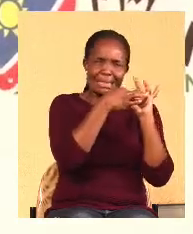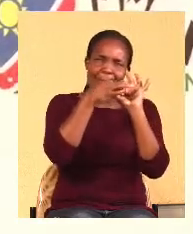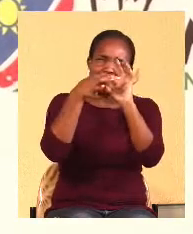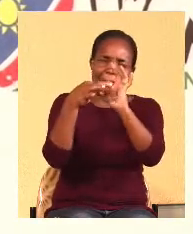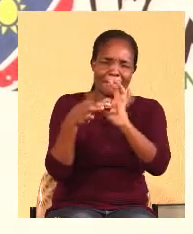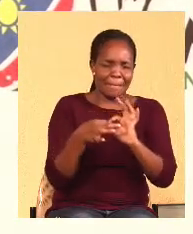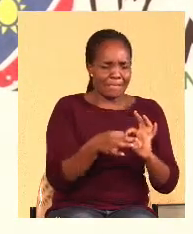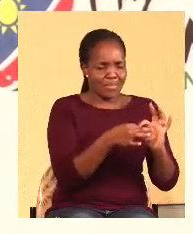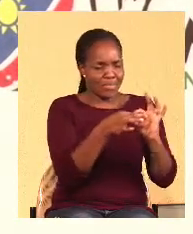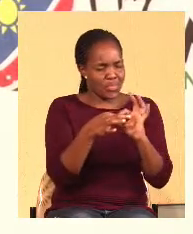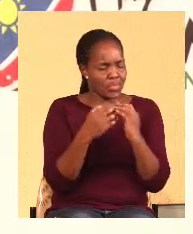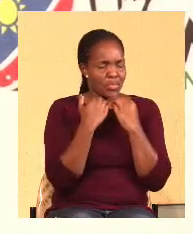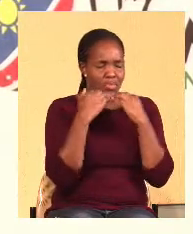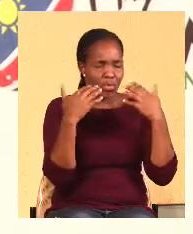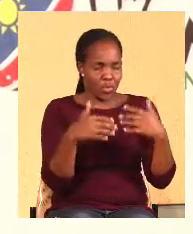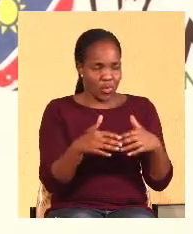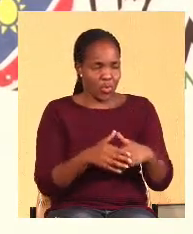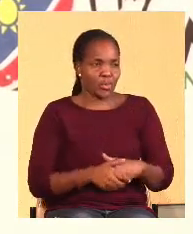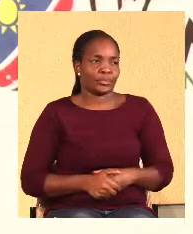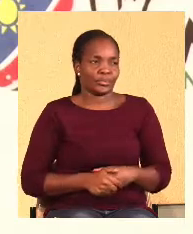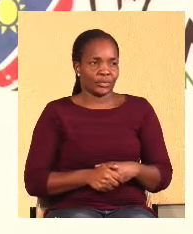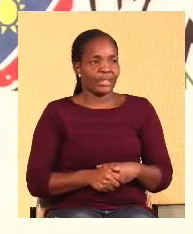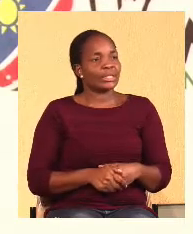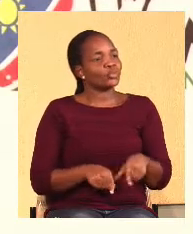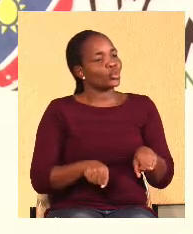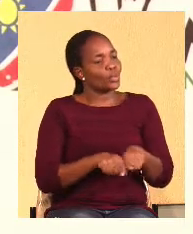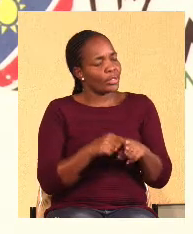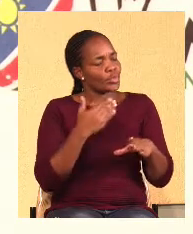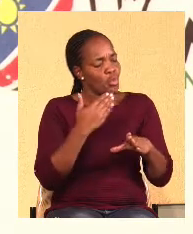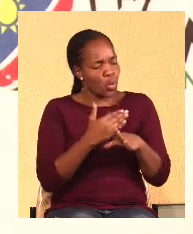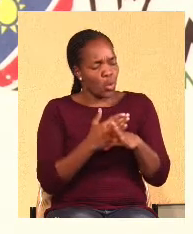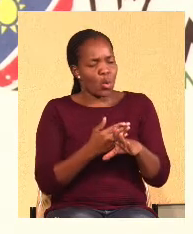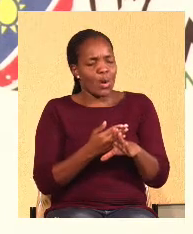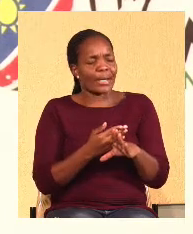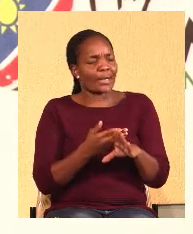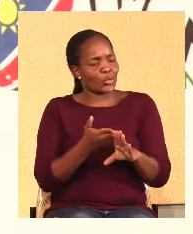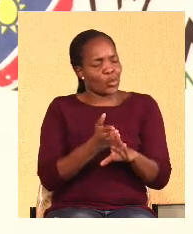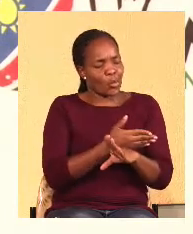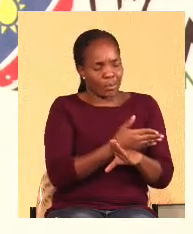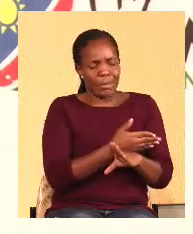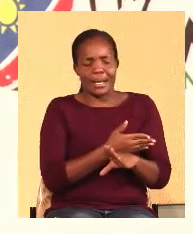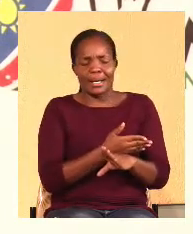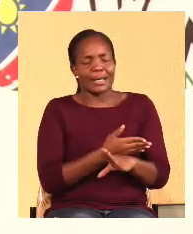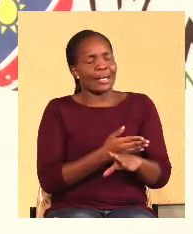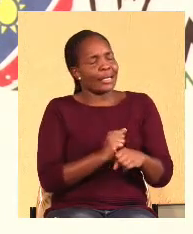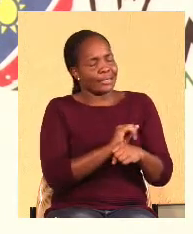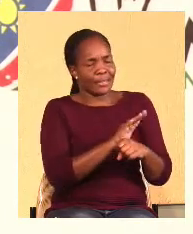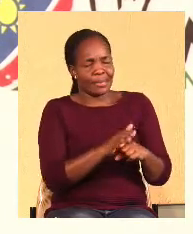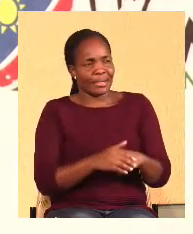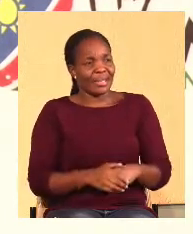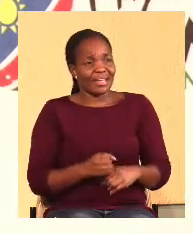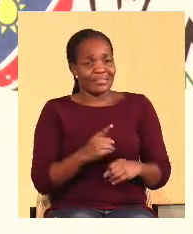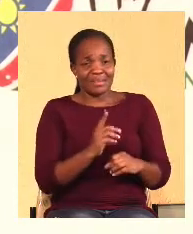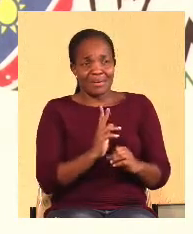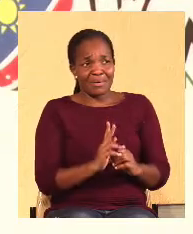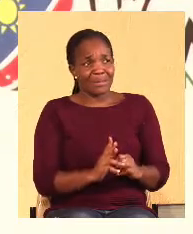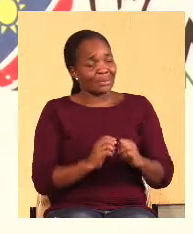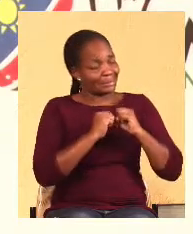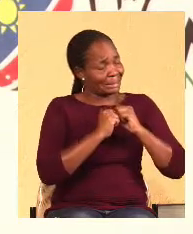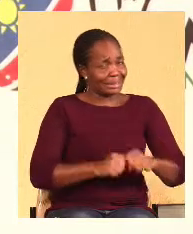part, and the law enforcement officer should also make sure that they act within the law. So that is the only way. Otherwise, if you have one